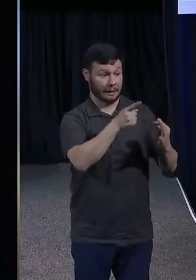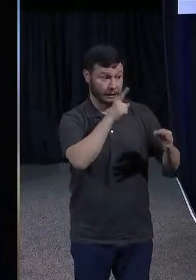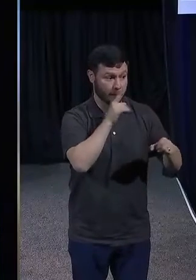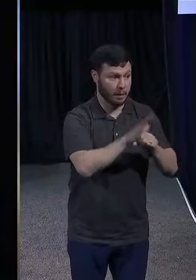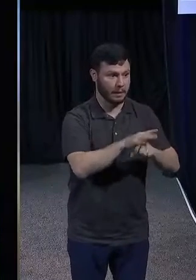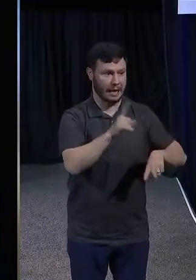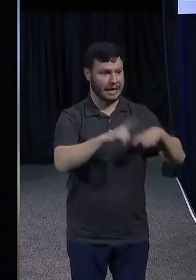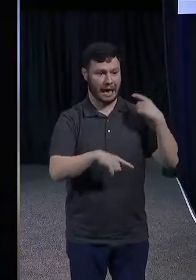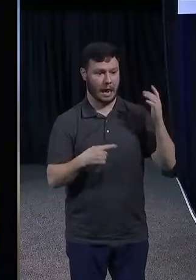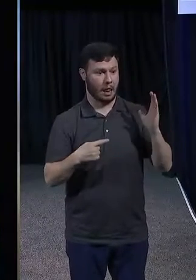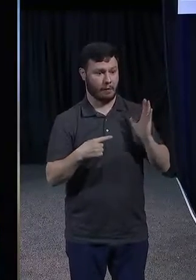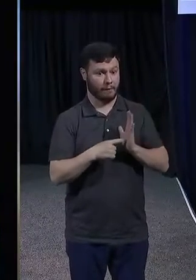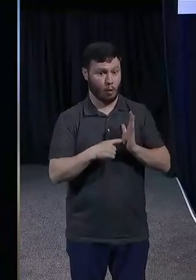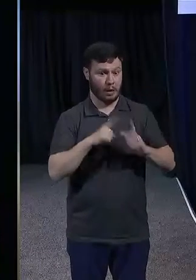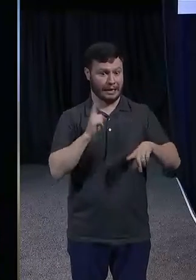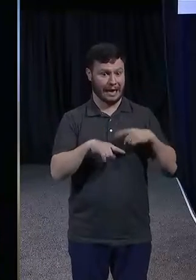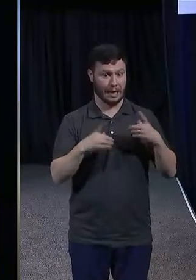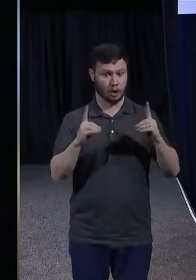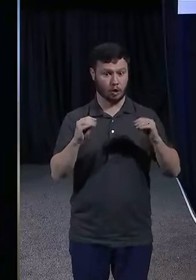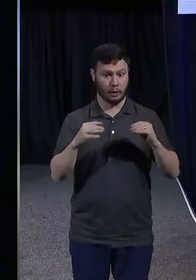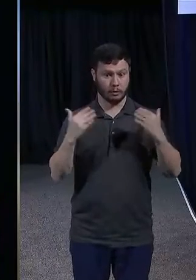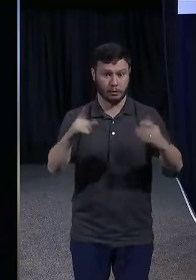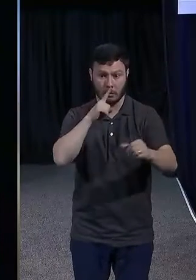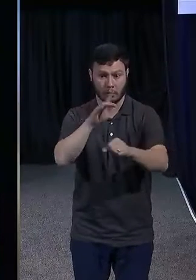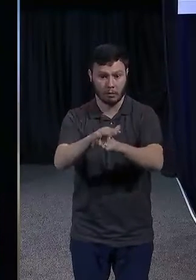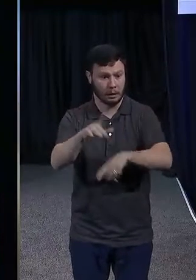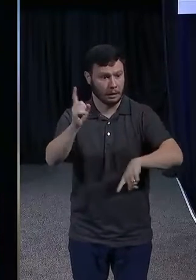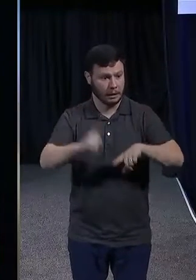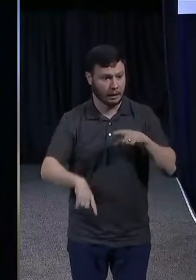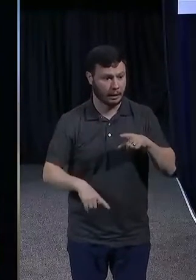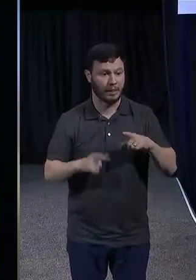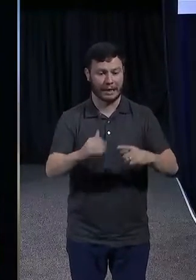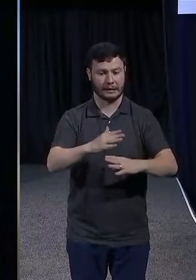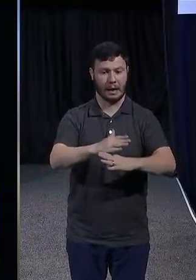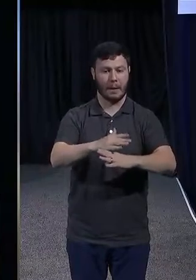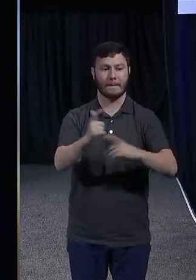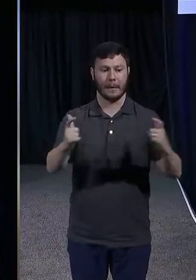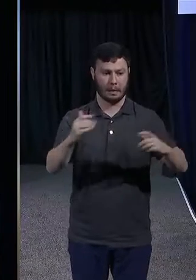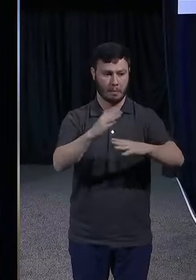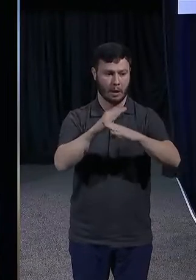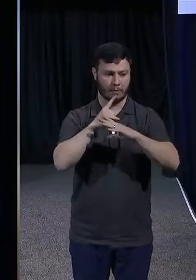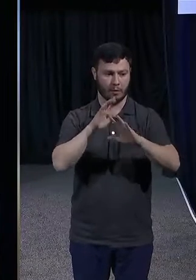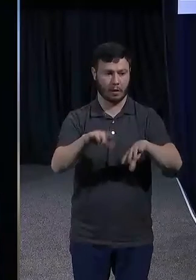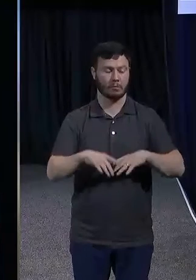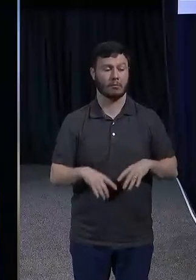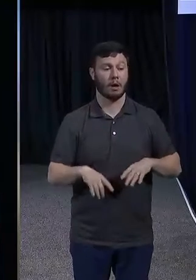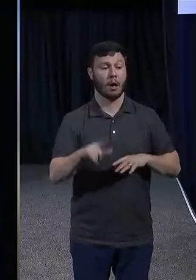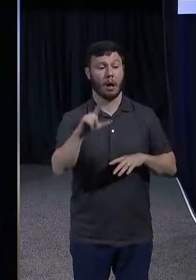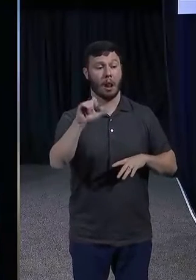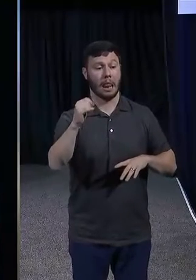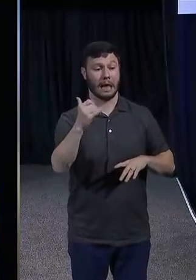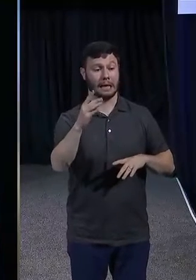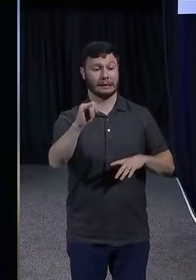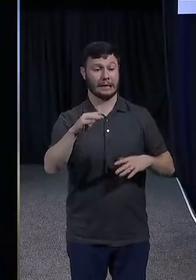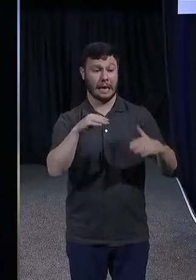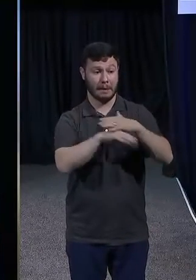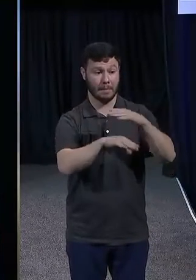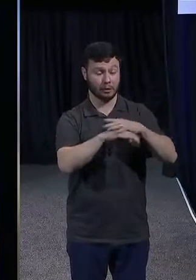simply can't make. And so that is a barrier to them. Legacy admissions, we can talk about